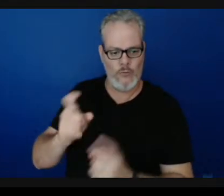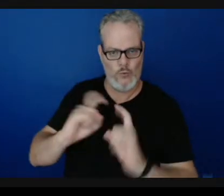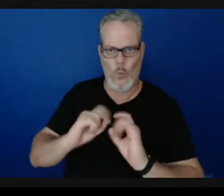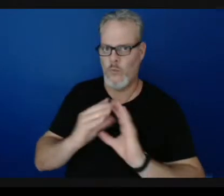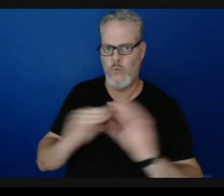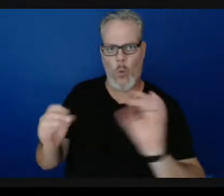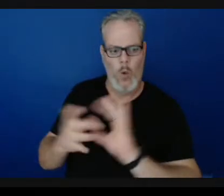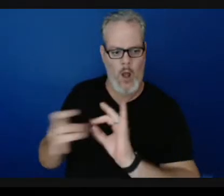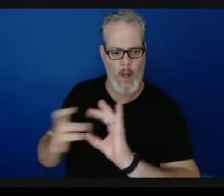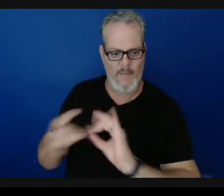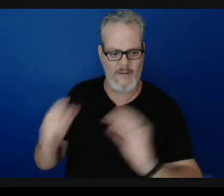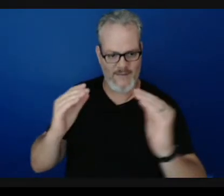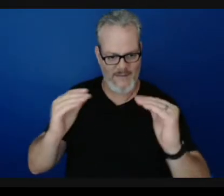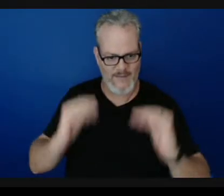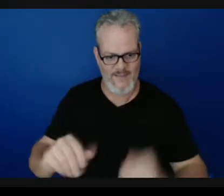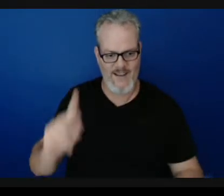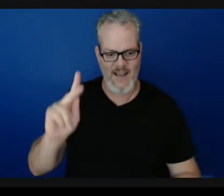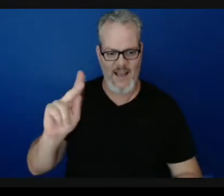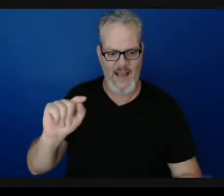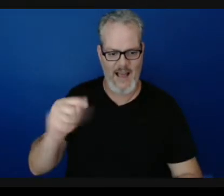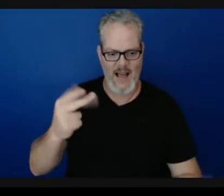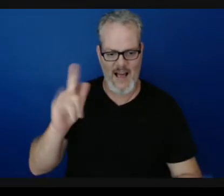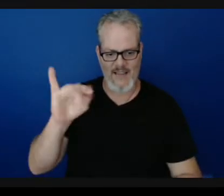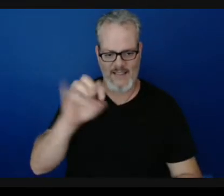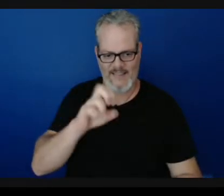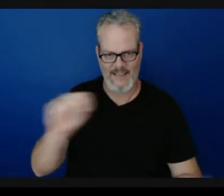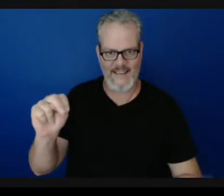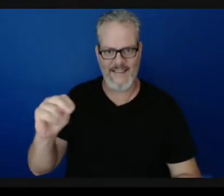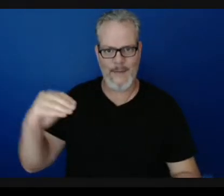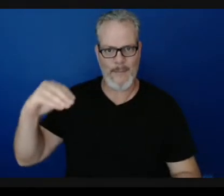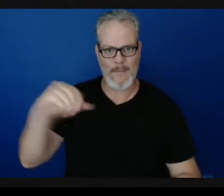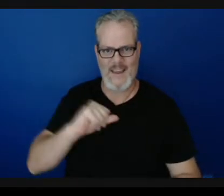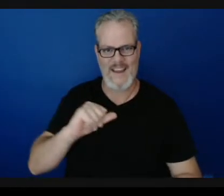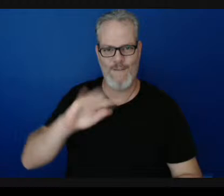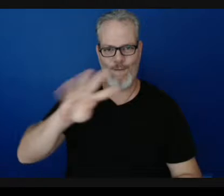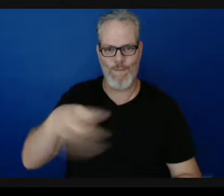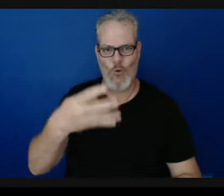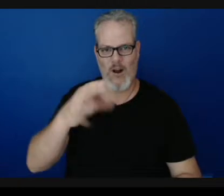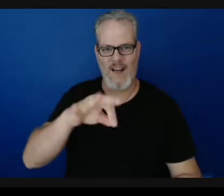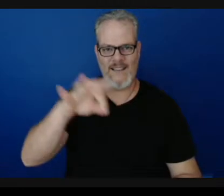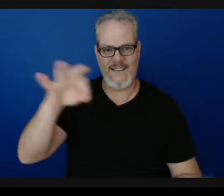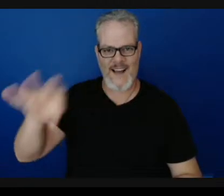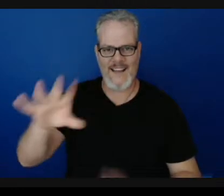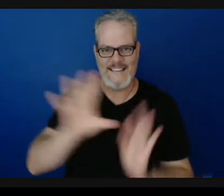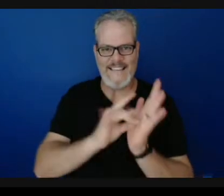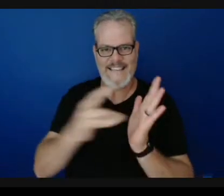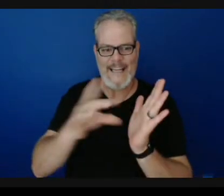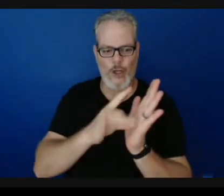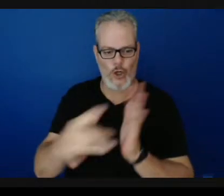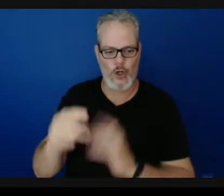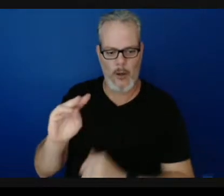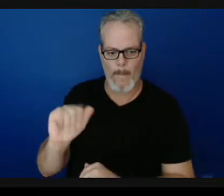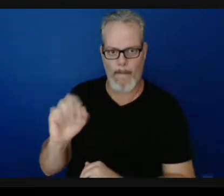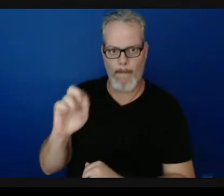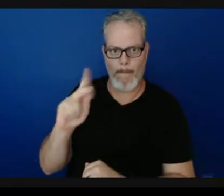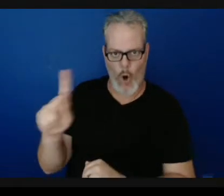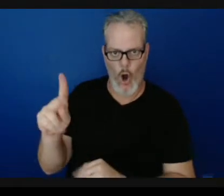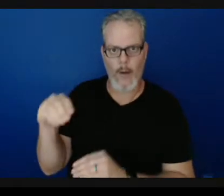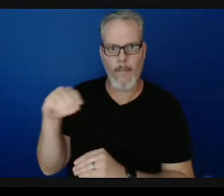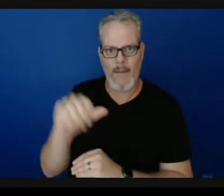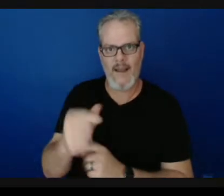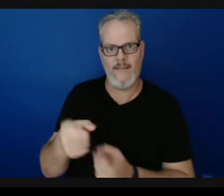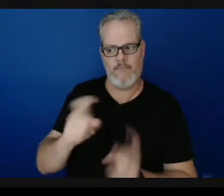And Catherine came through with a $4.99 sticker. Appreciate that. Mark followed with a $20.